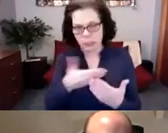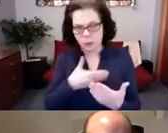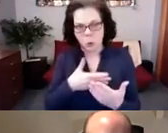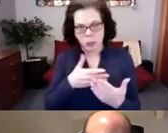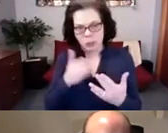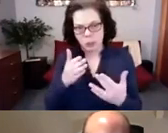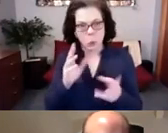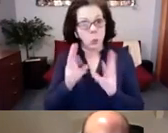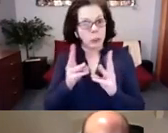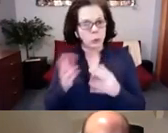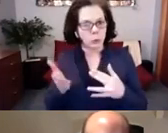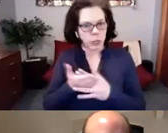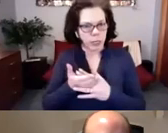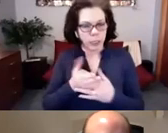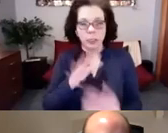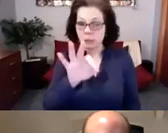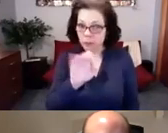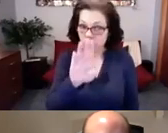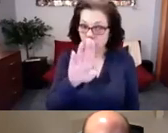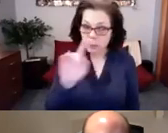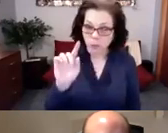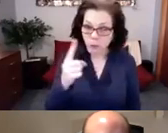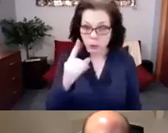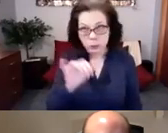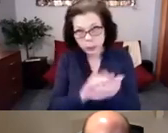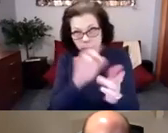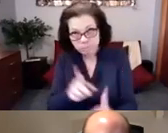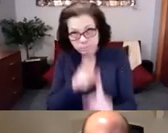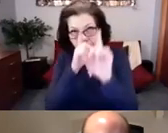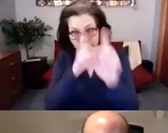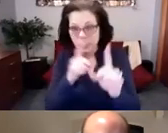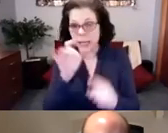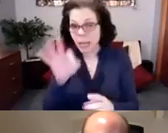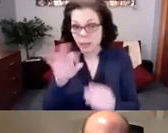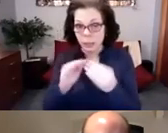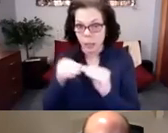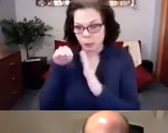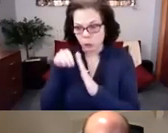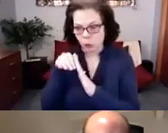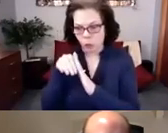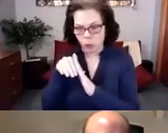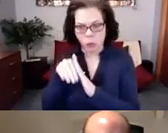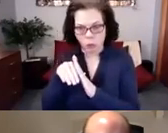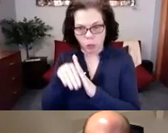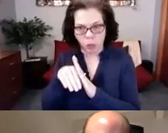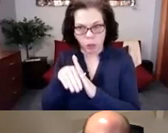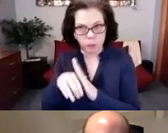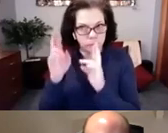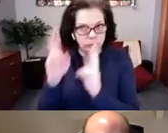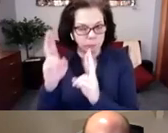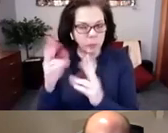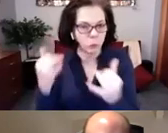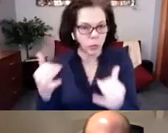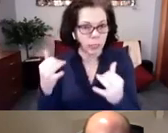vacation. February 1, if the COVID-19 data continues to decline as it's showing right now, and we don't have a